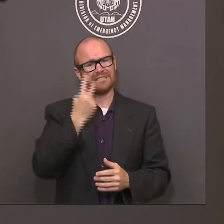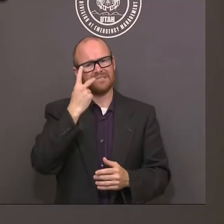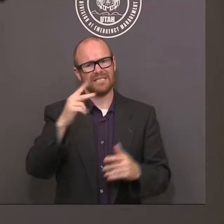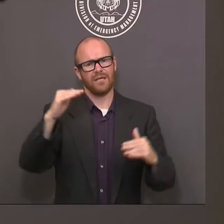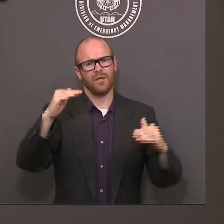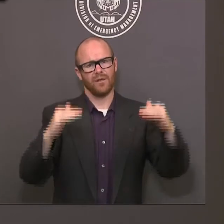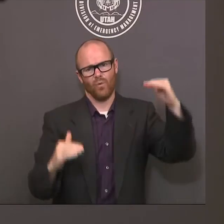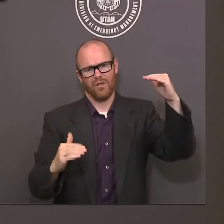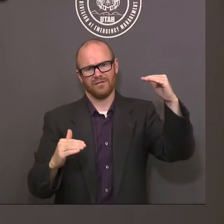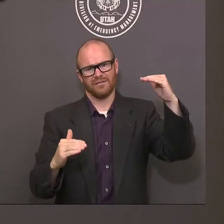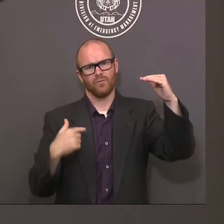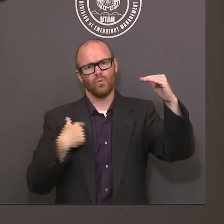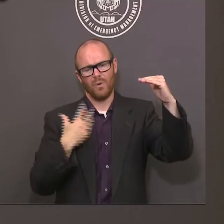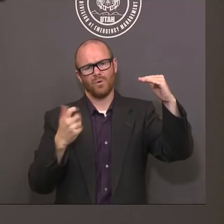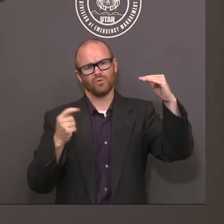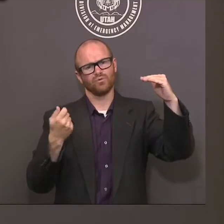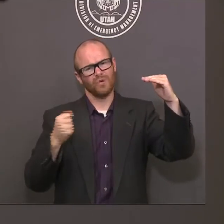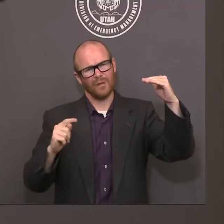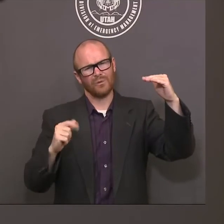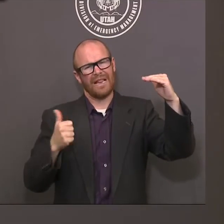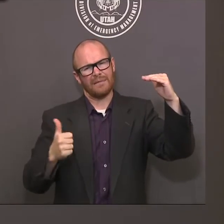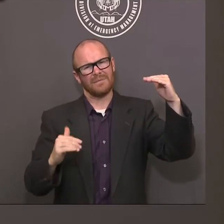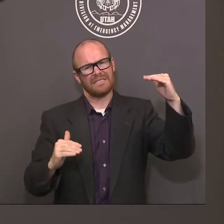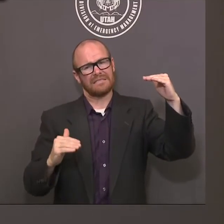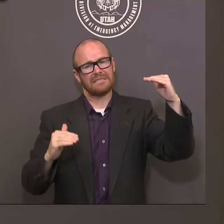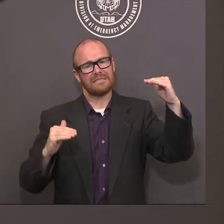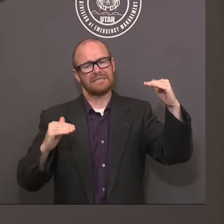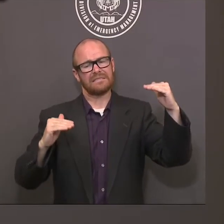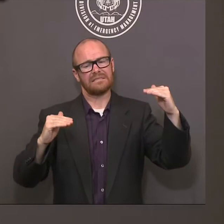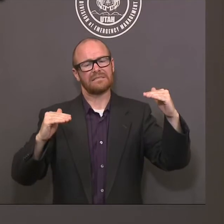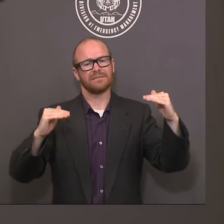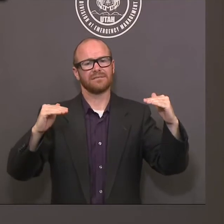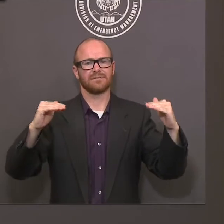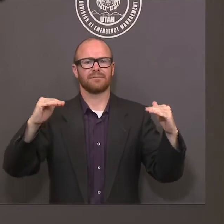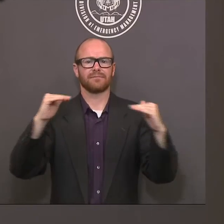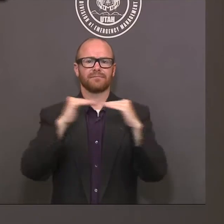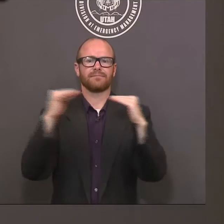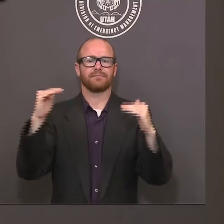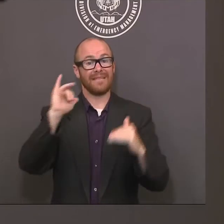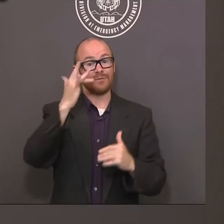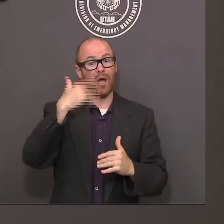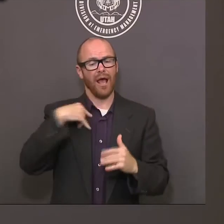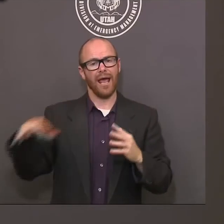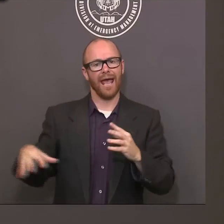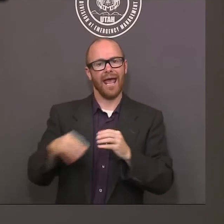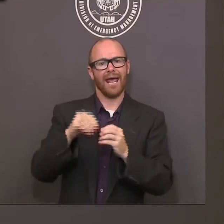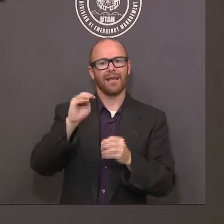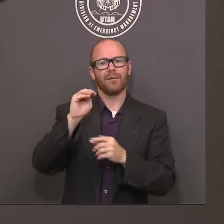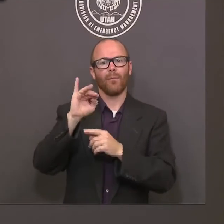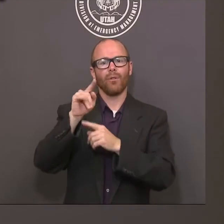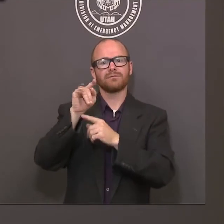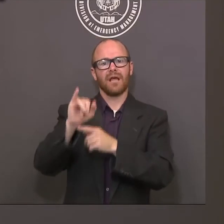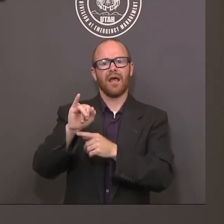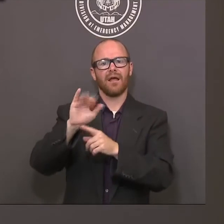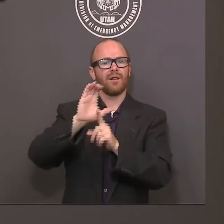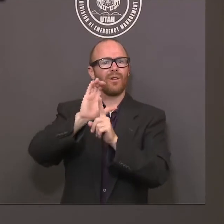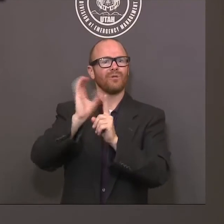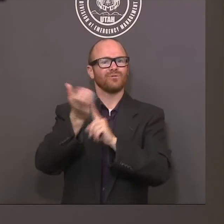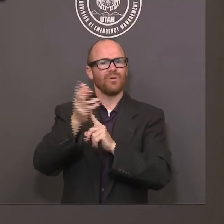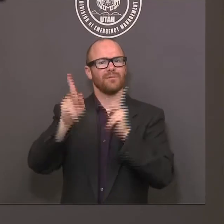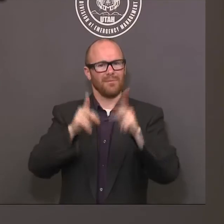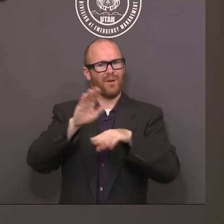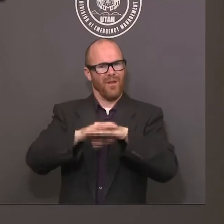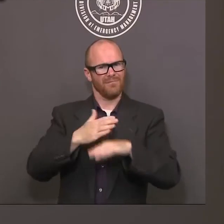income opportunity for everybody. And we've put together a multicultural commission to take a look at this